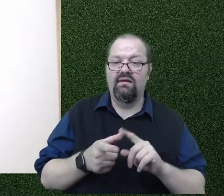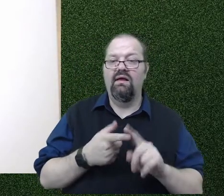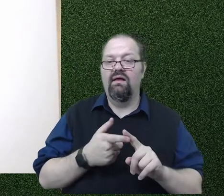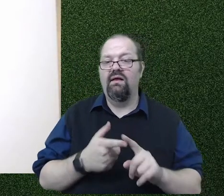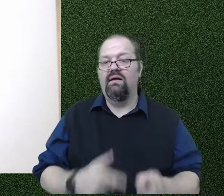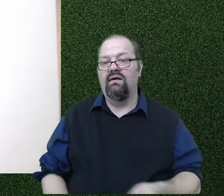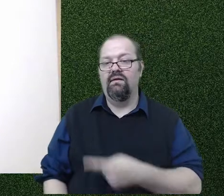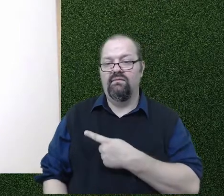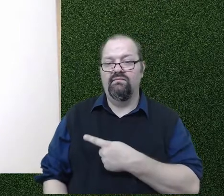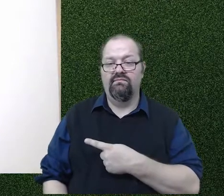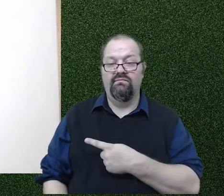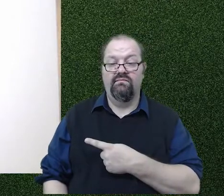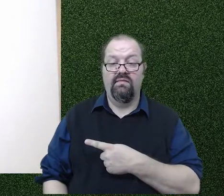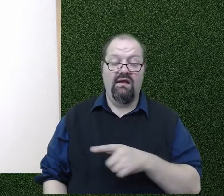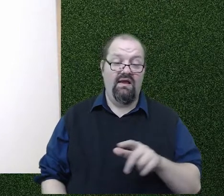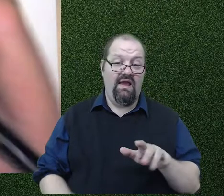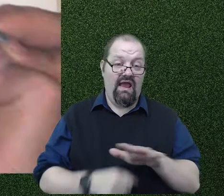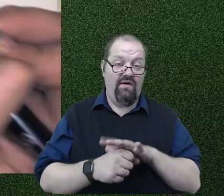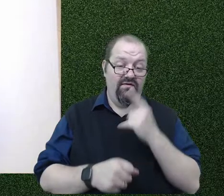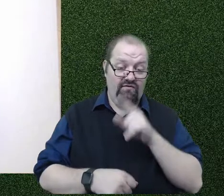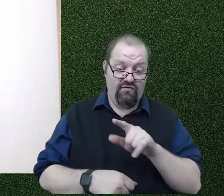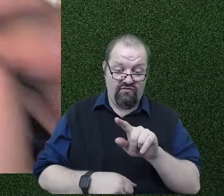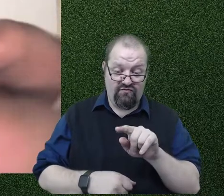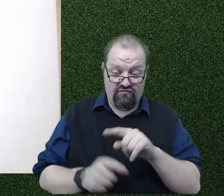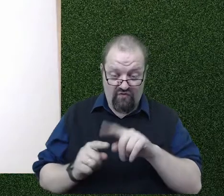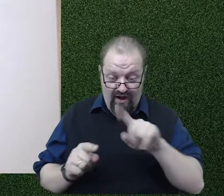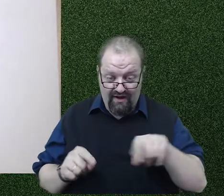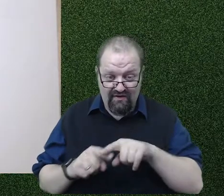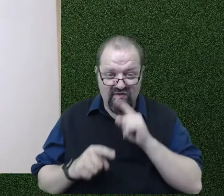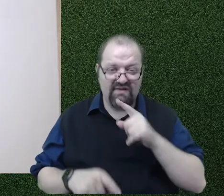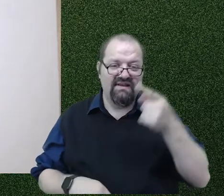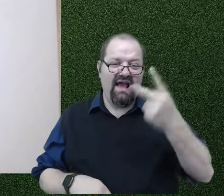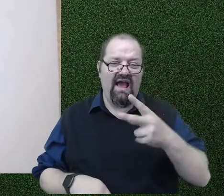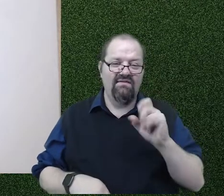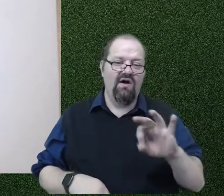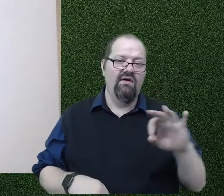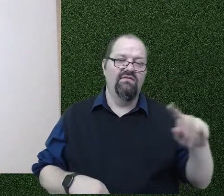area of the parallelogram. So we get this.